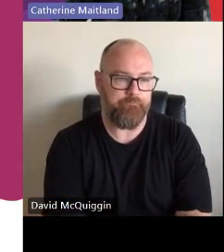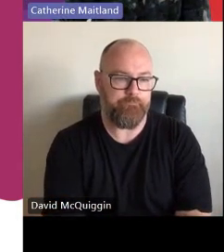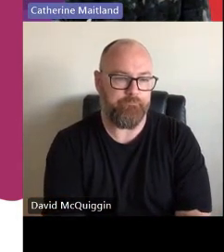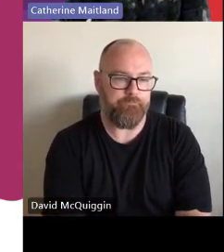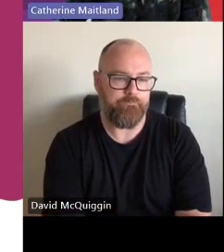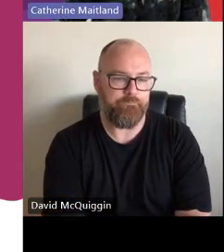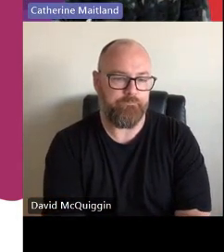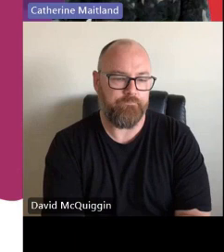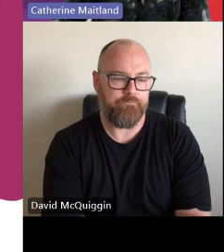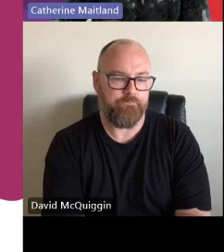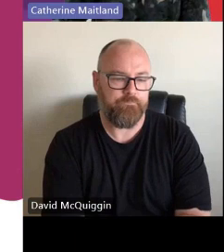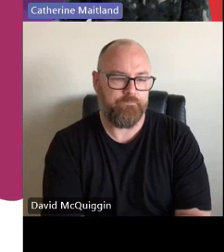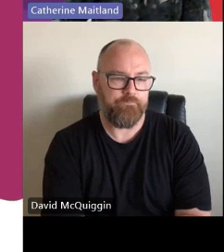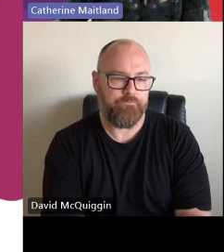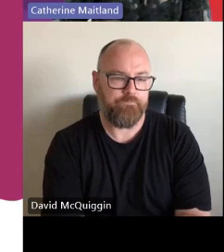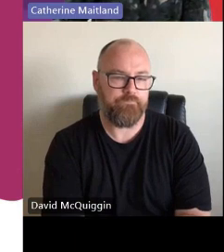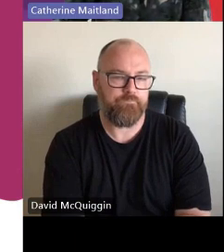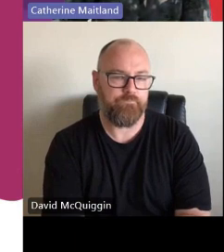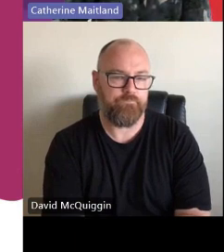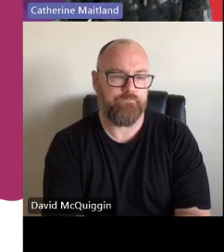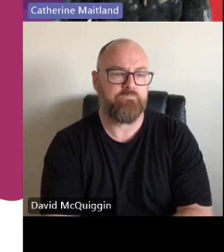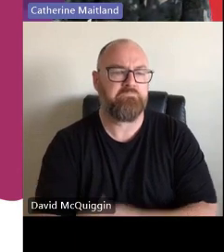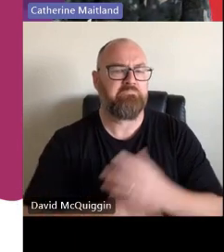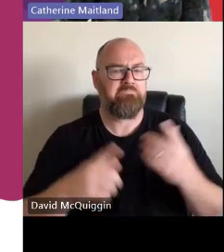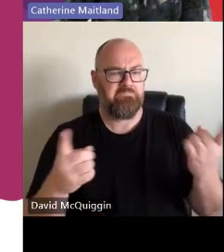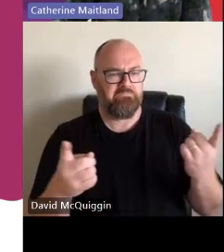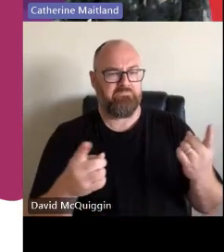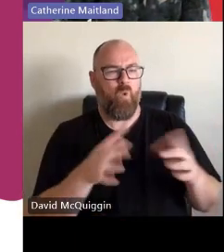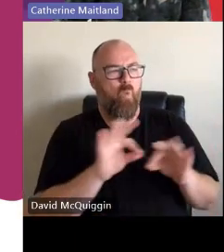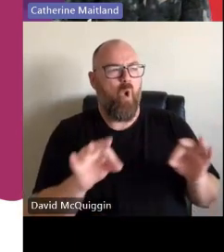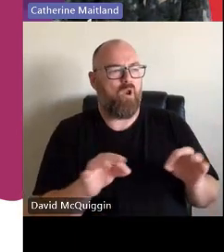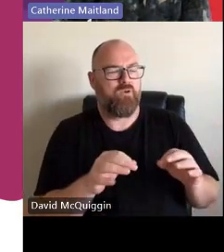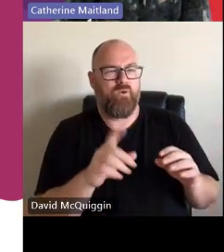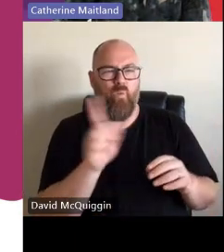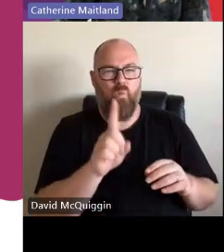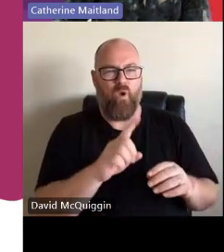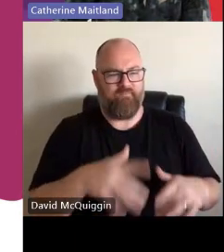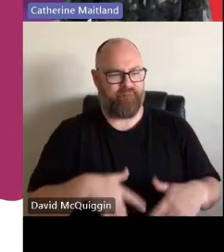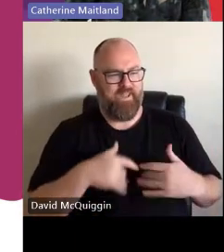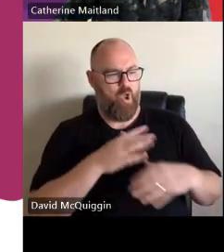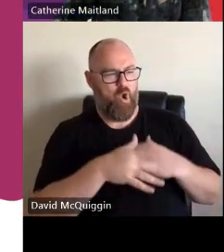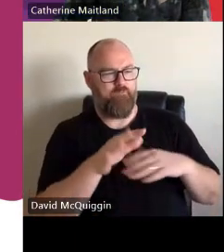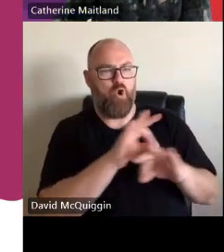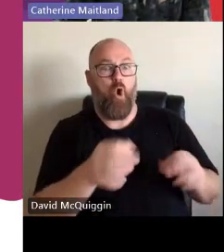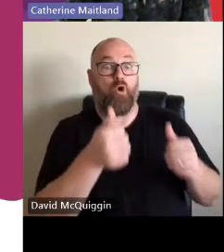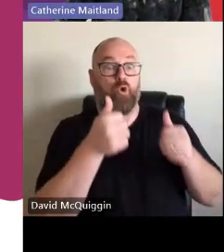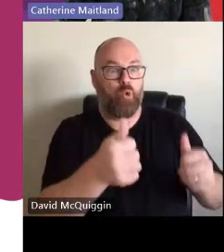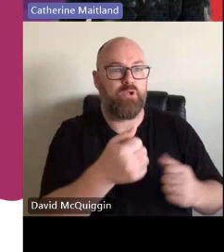What do employees say about the impacts of poor or no support for workplace adjustments?